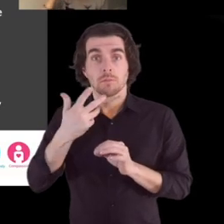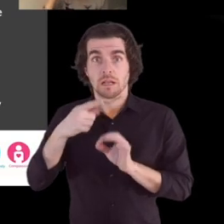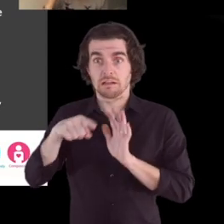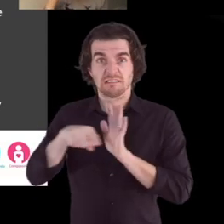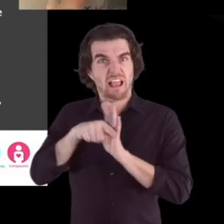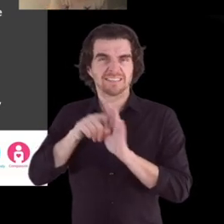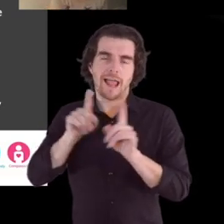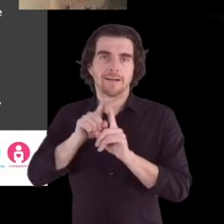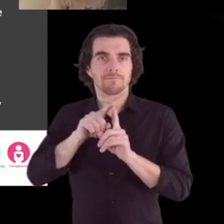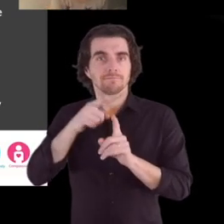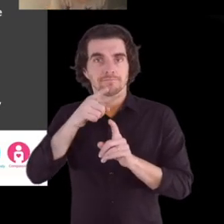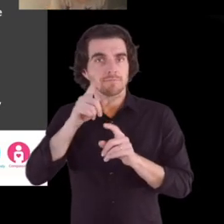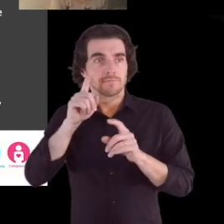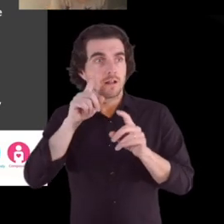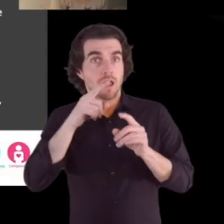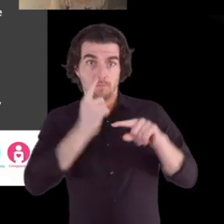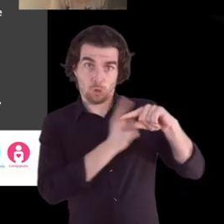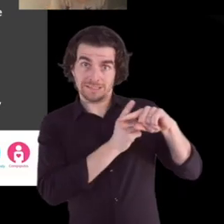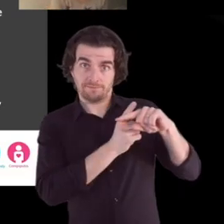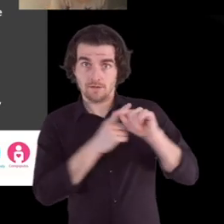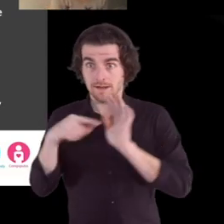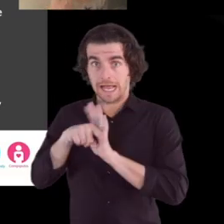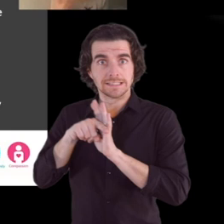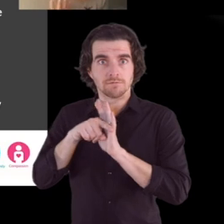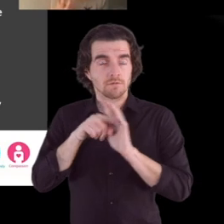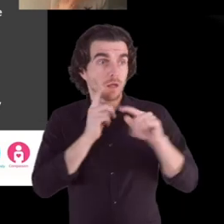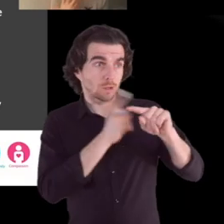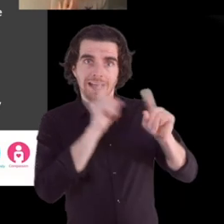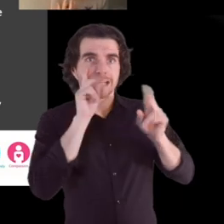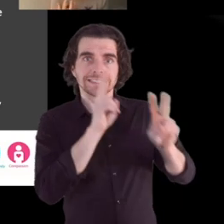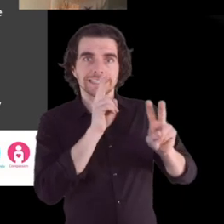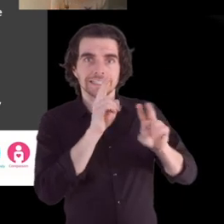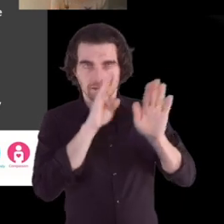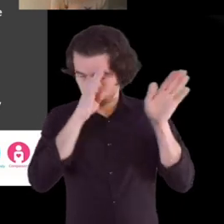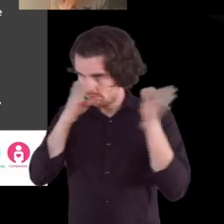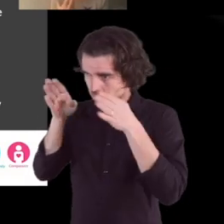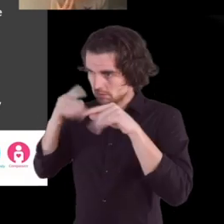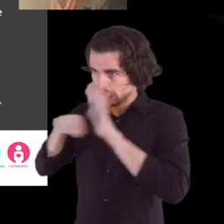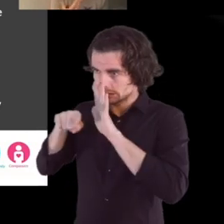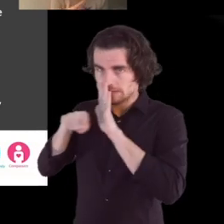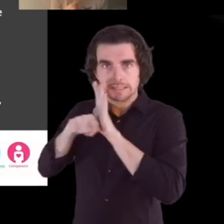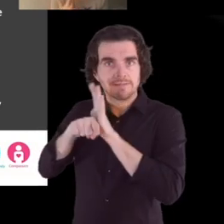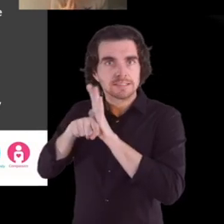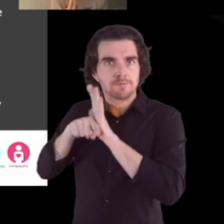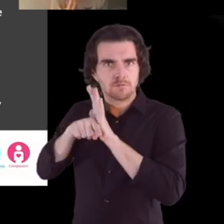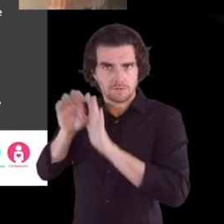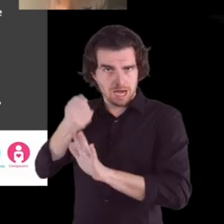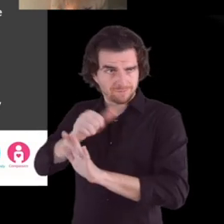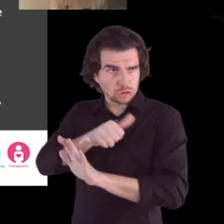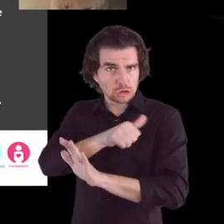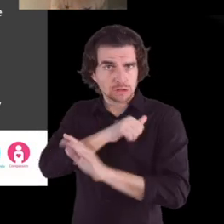negative glasses on, where we only notice the things that fit with our beliefs. So it's like looking through these